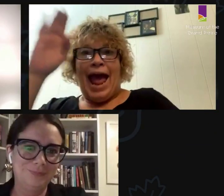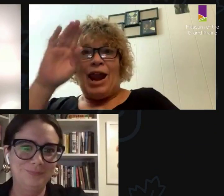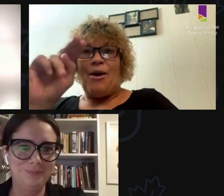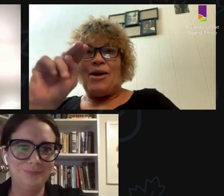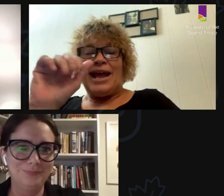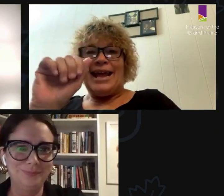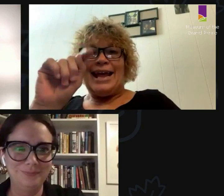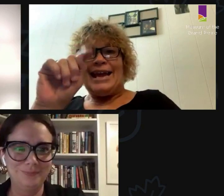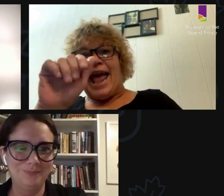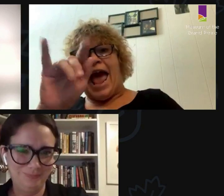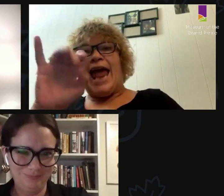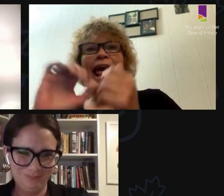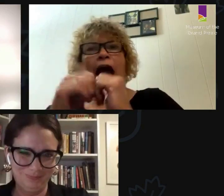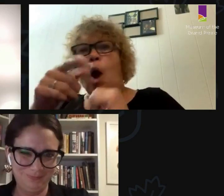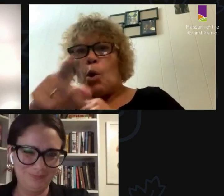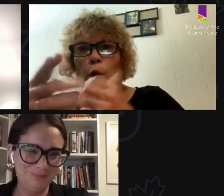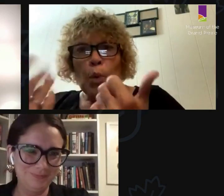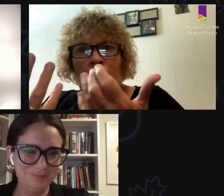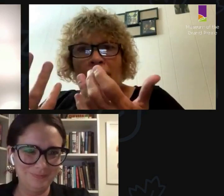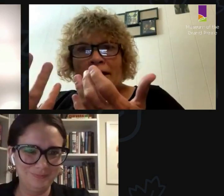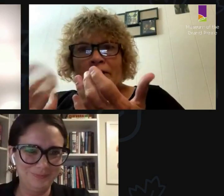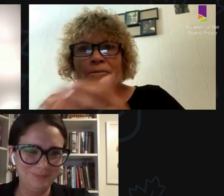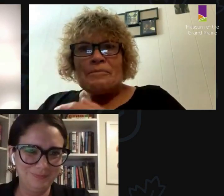Natalie, hey, how you doing?